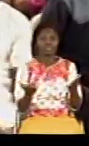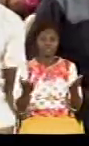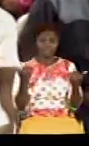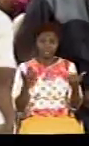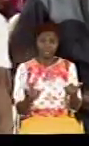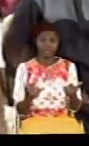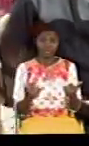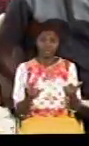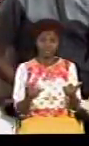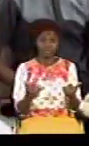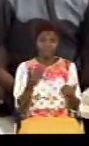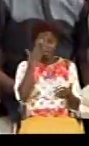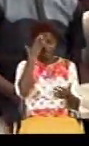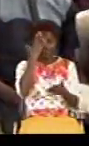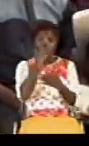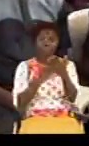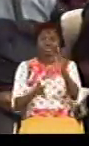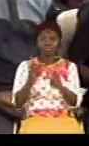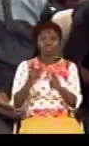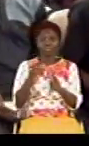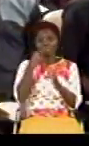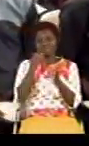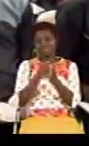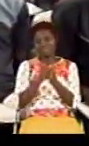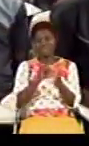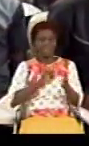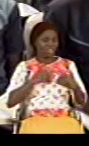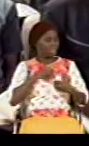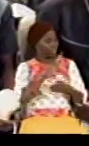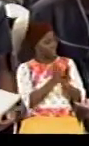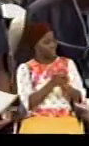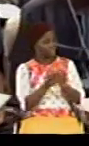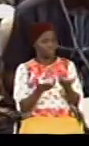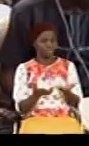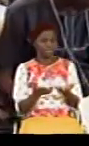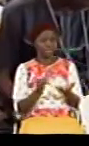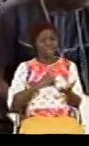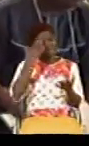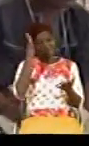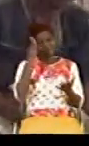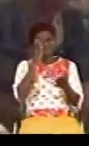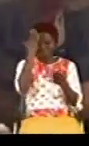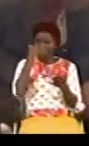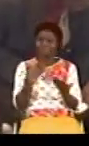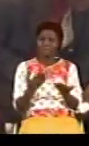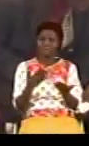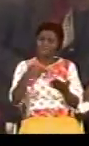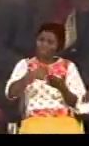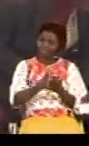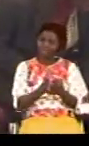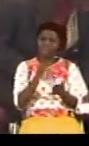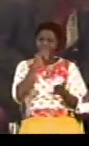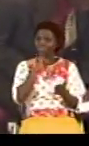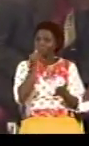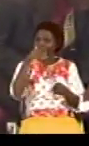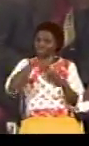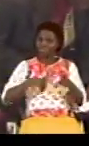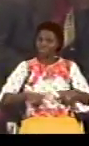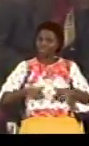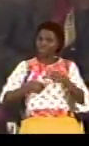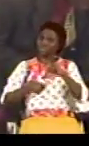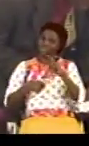I've repented. I don't know why the times of refreshing are not there. I will not contradict you, but I will show